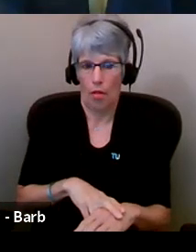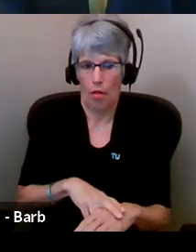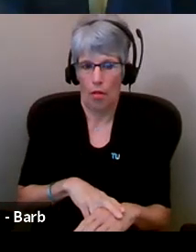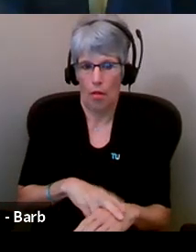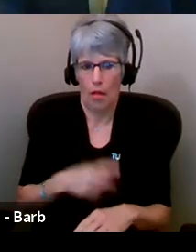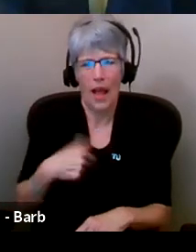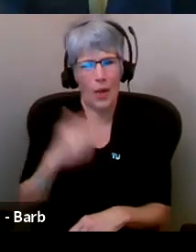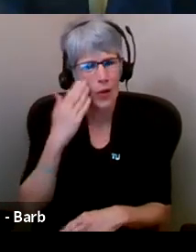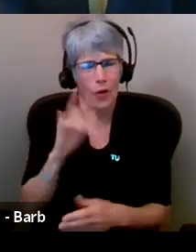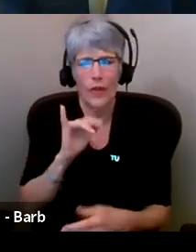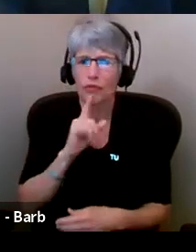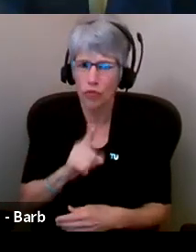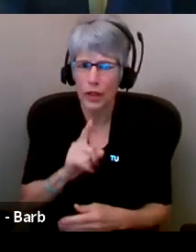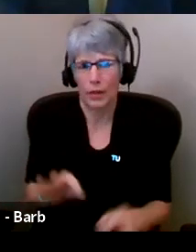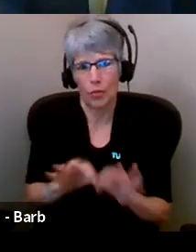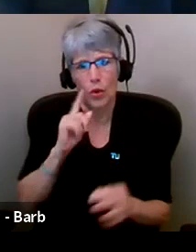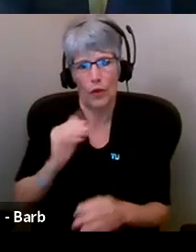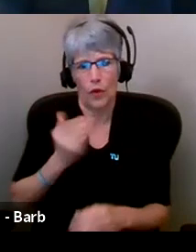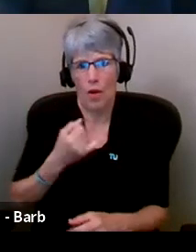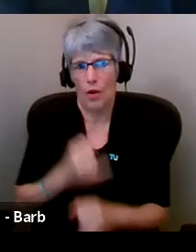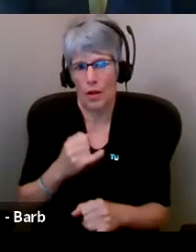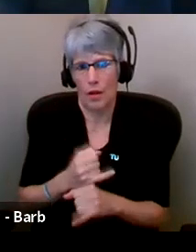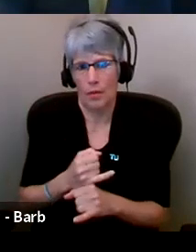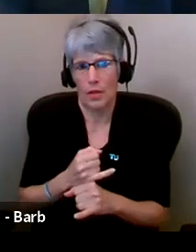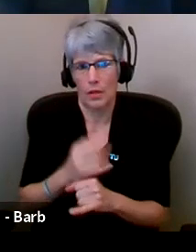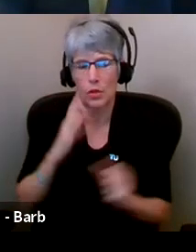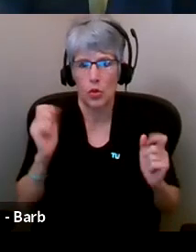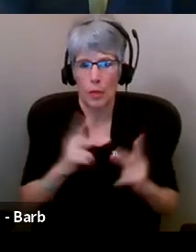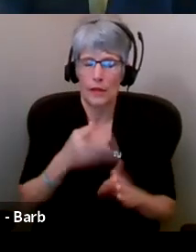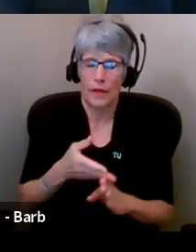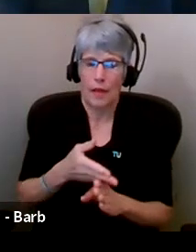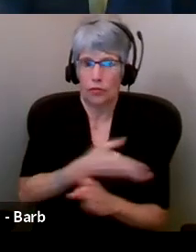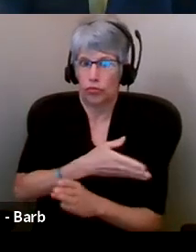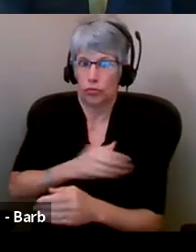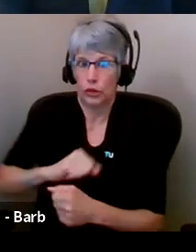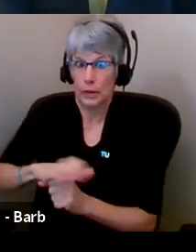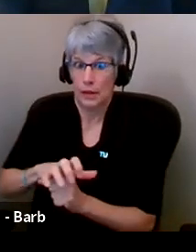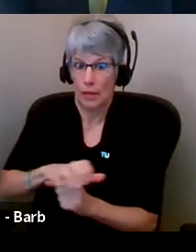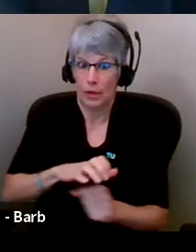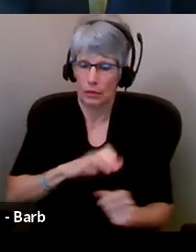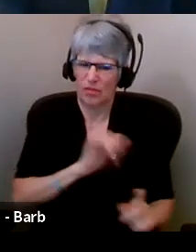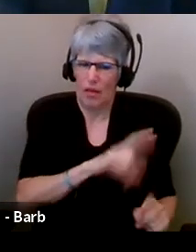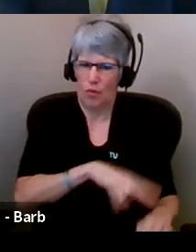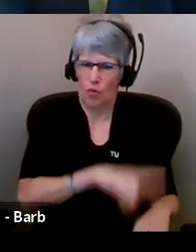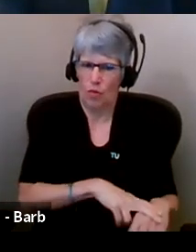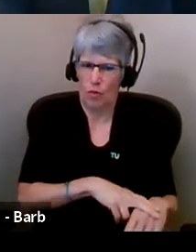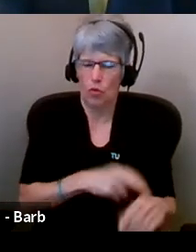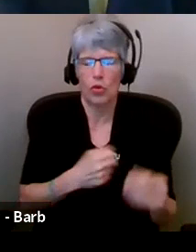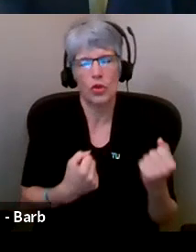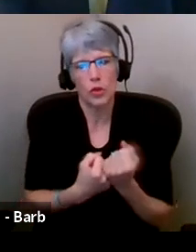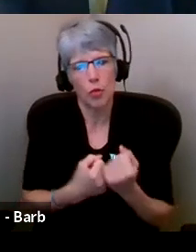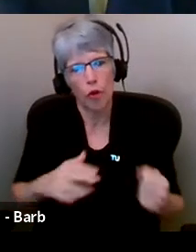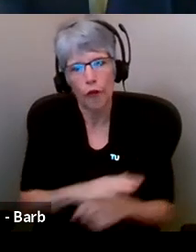important that is for our campuses to return to that pre-pandemic normal and to be able to support a full campus